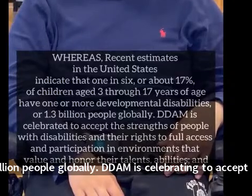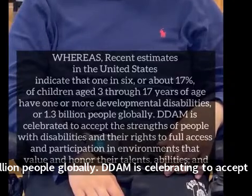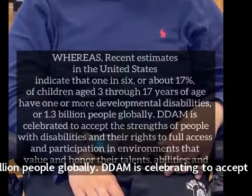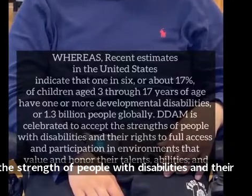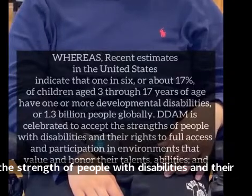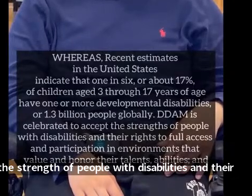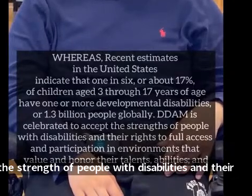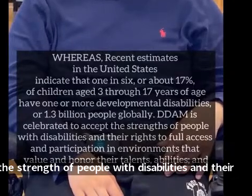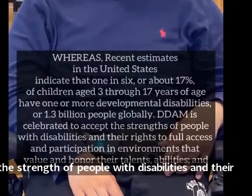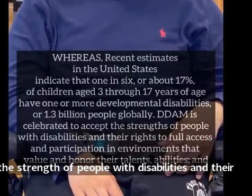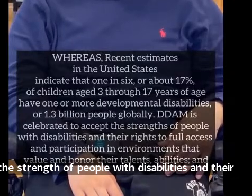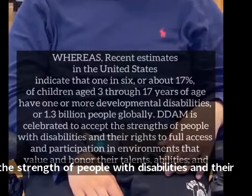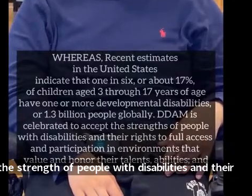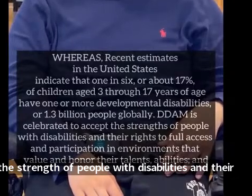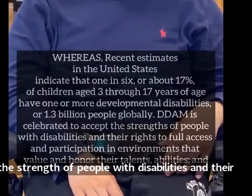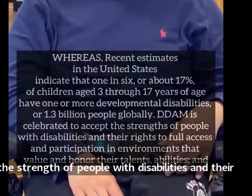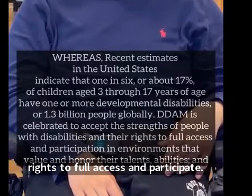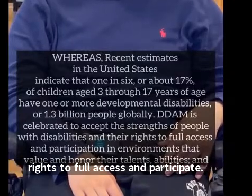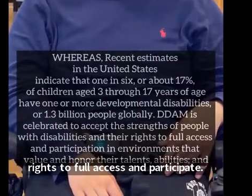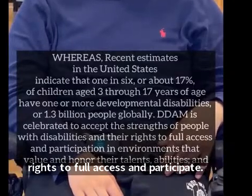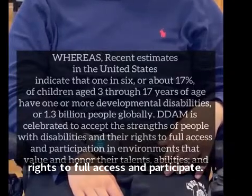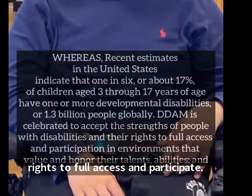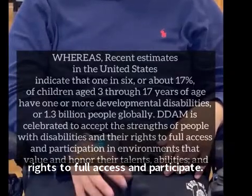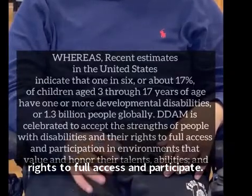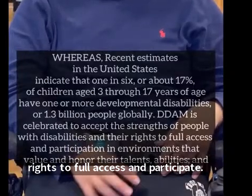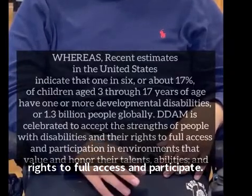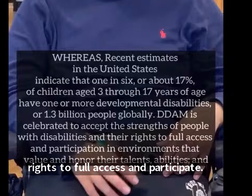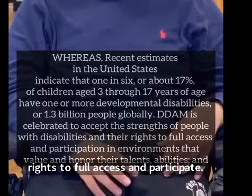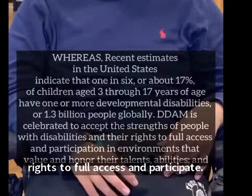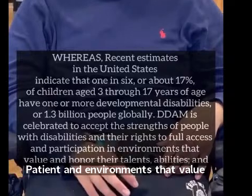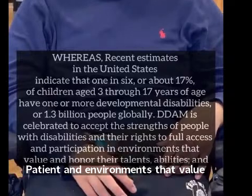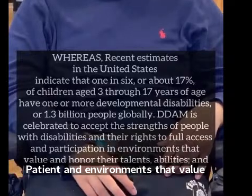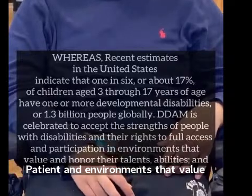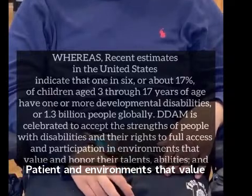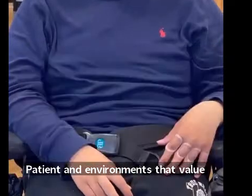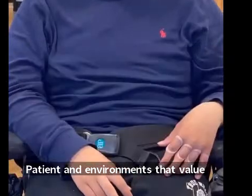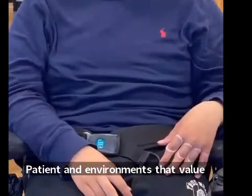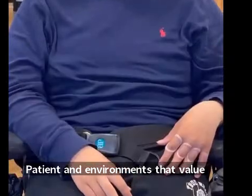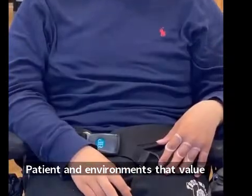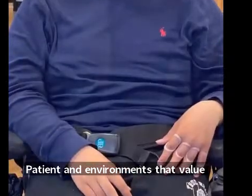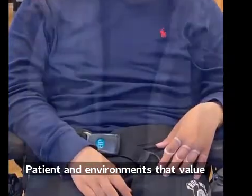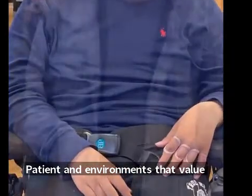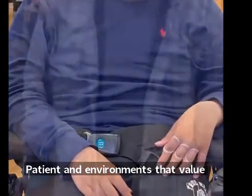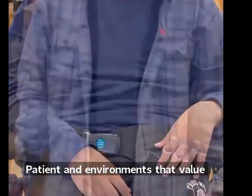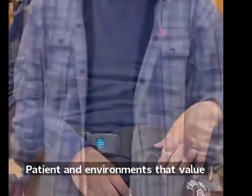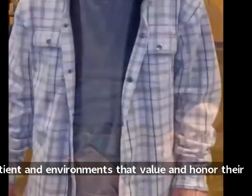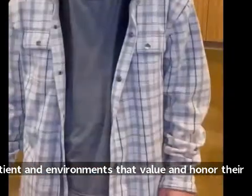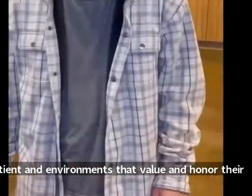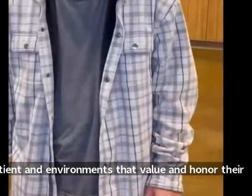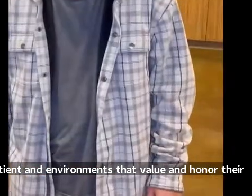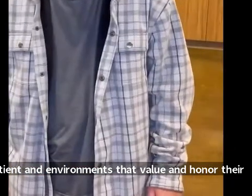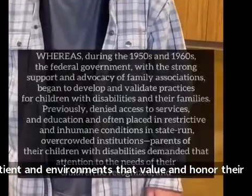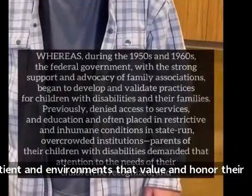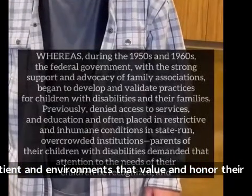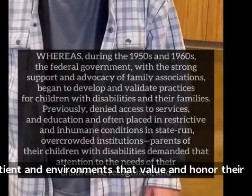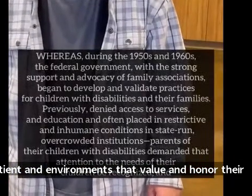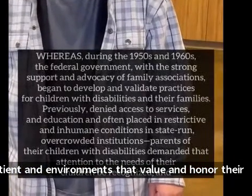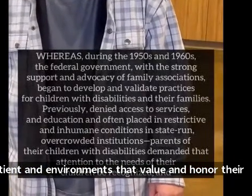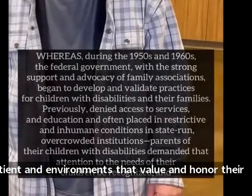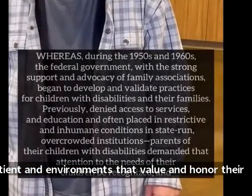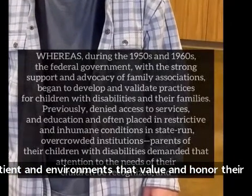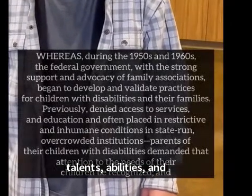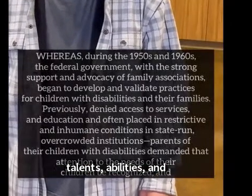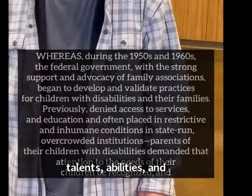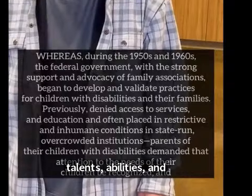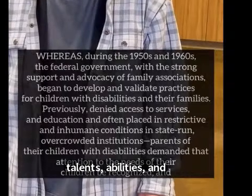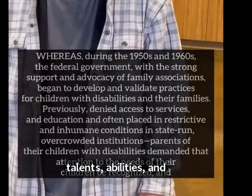and participation in environments that value and honor their talents, abilities, and